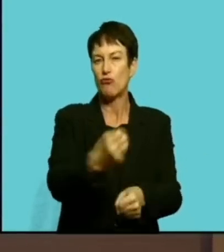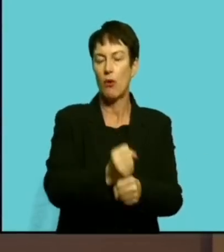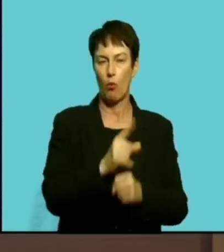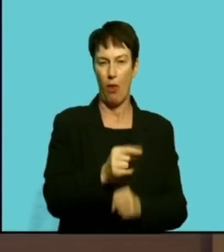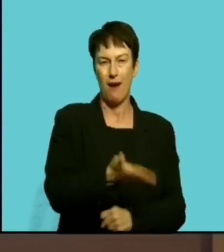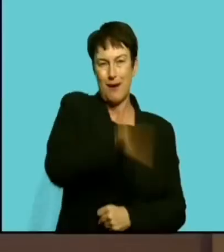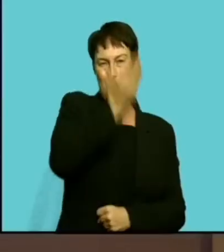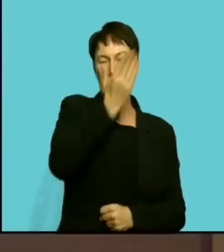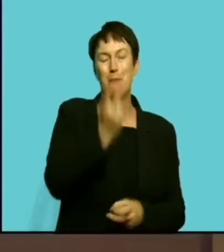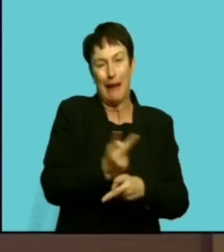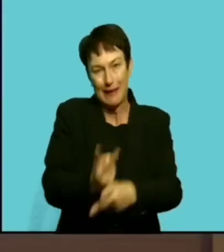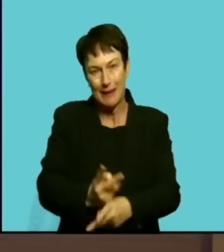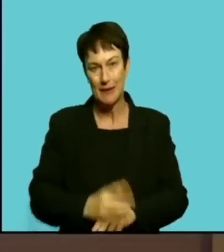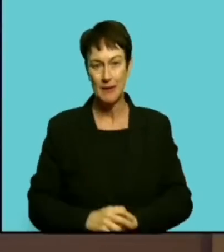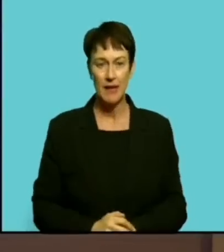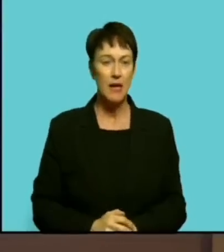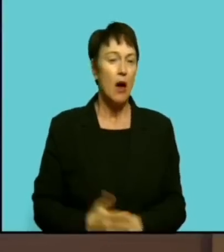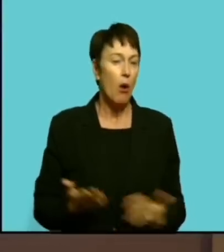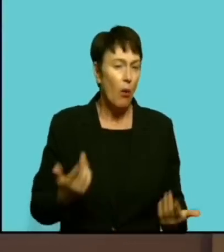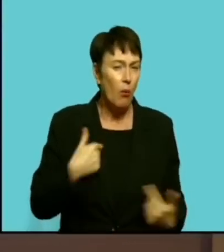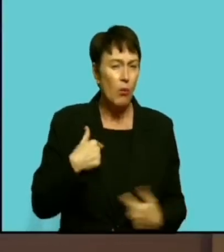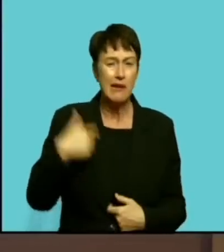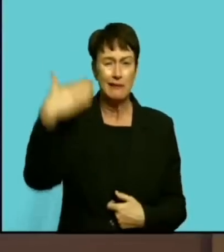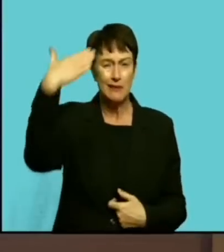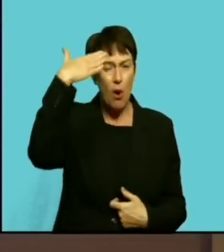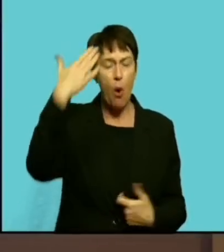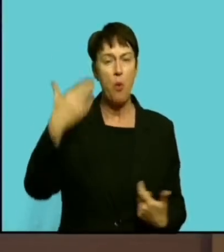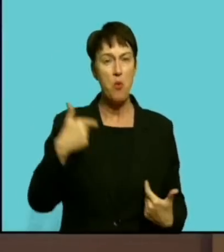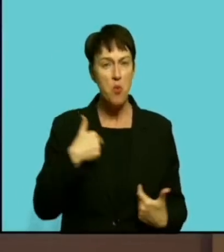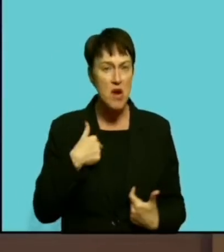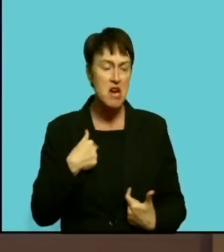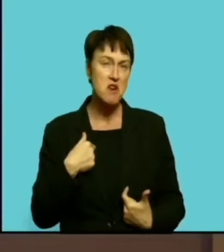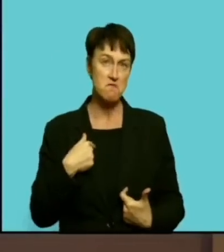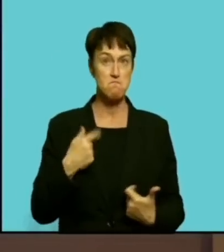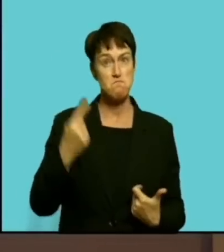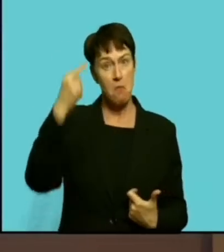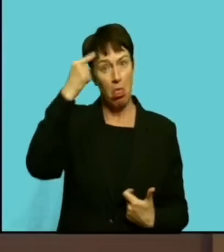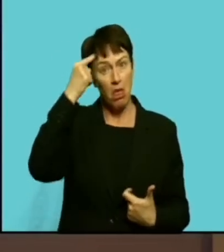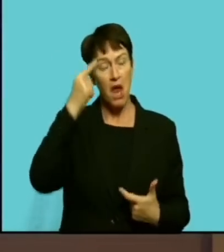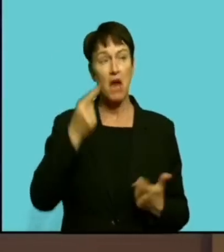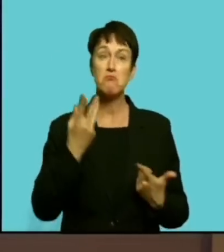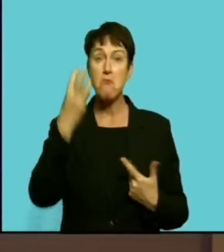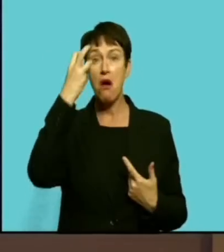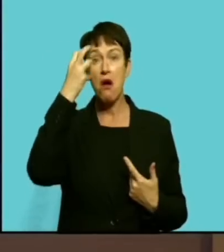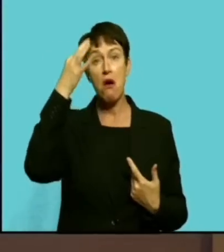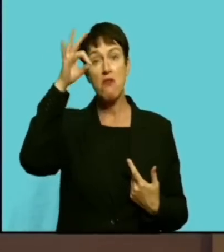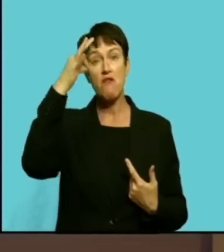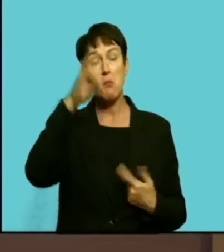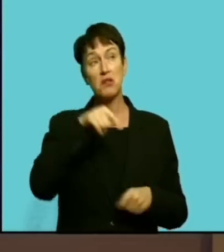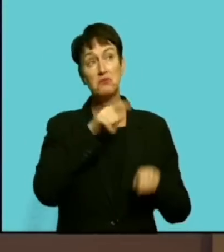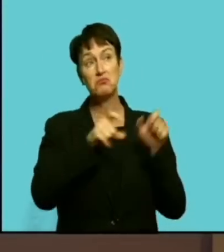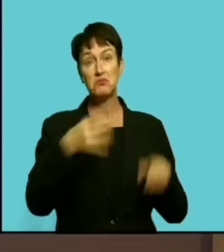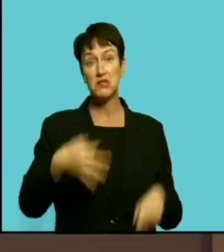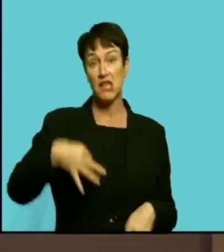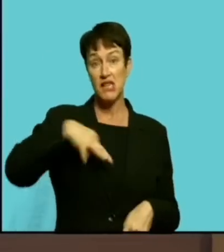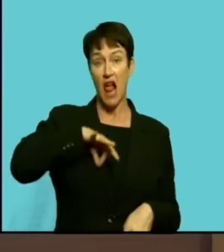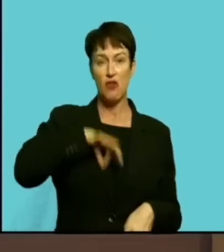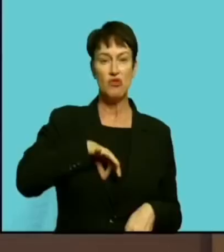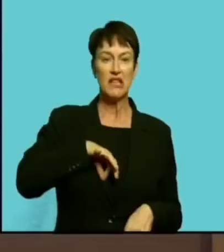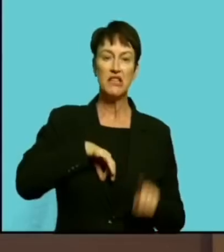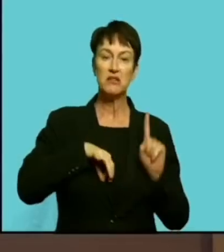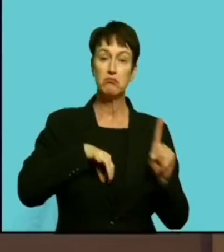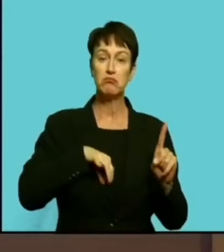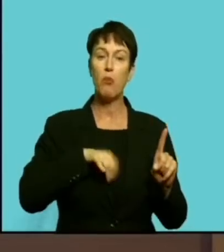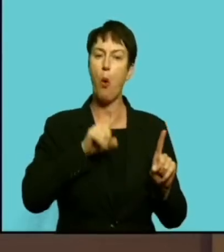Given below inflation assumptions for public sector wage growth and higher price